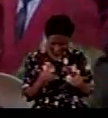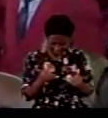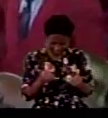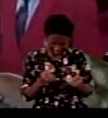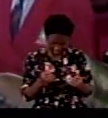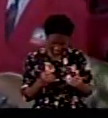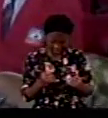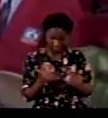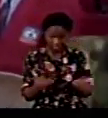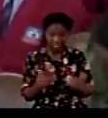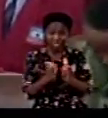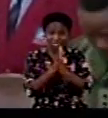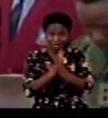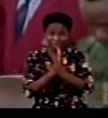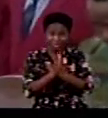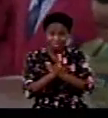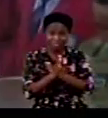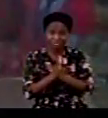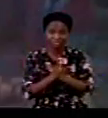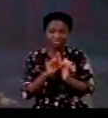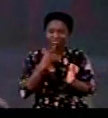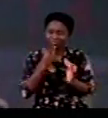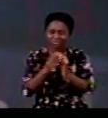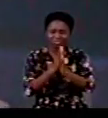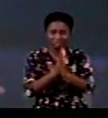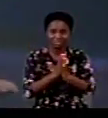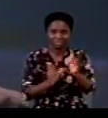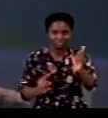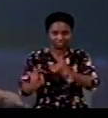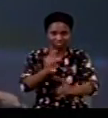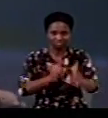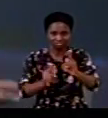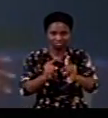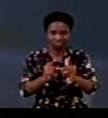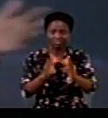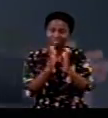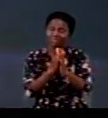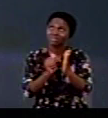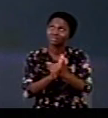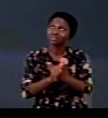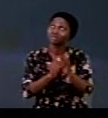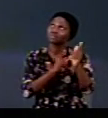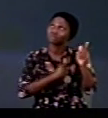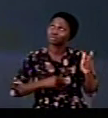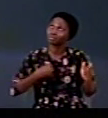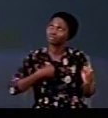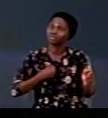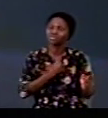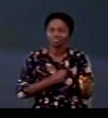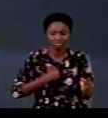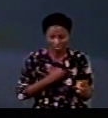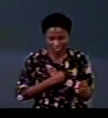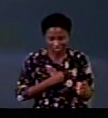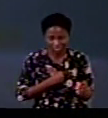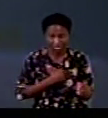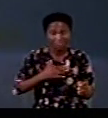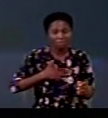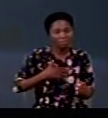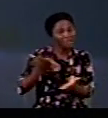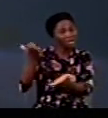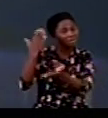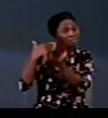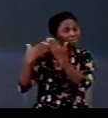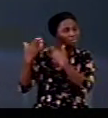direction anymore. Cleanse me. Forgive me. Change my life. Turn my life around.